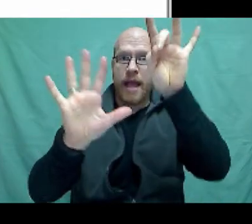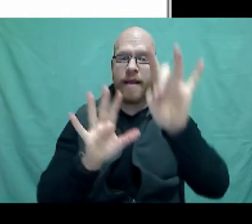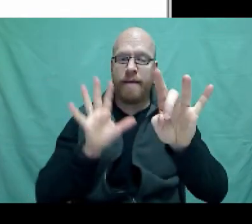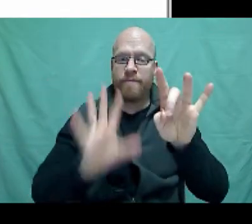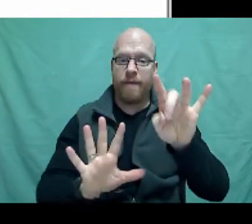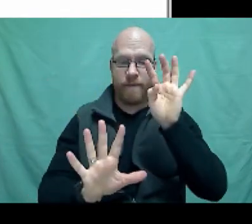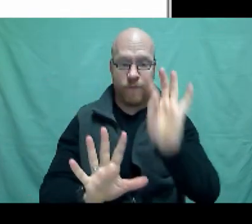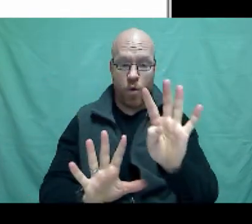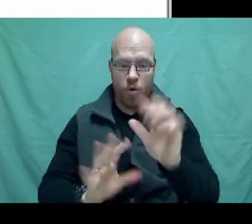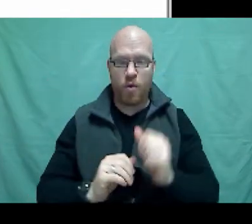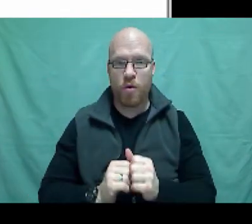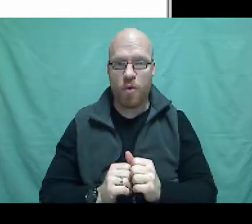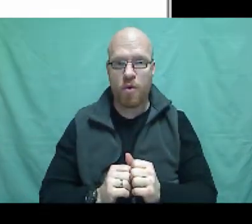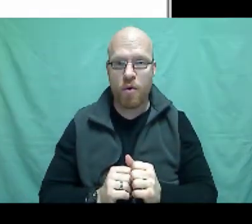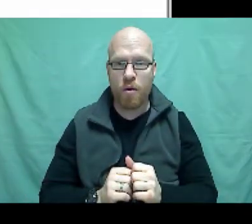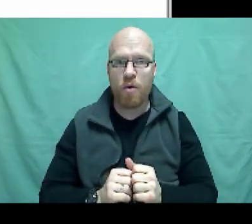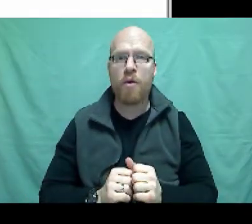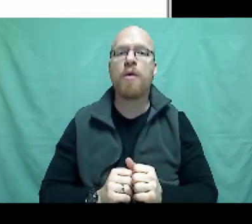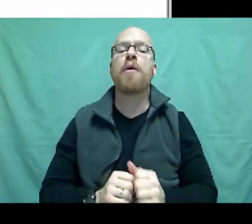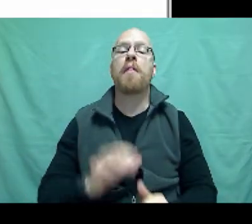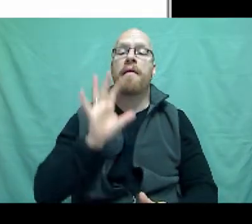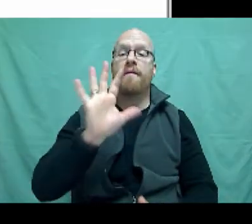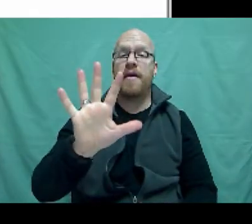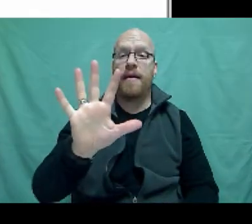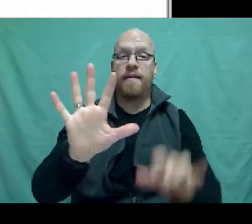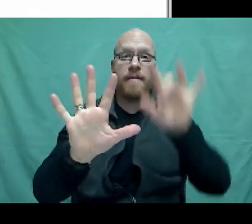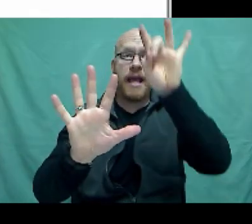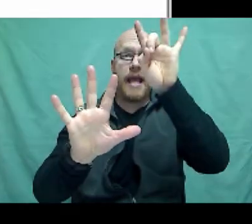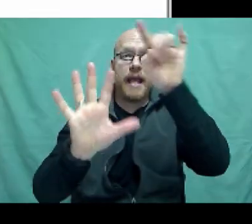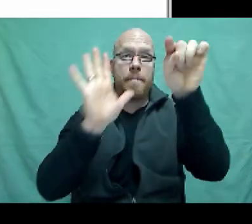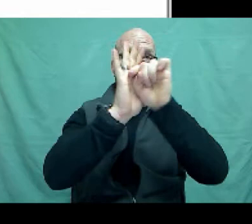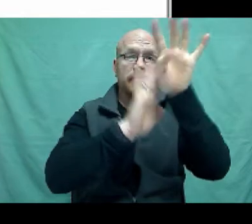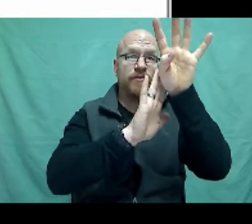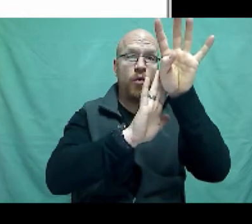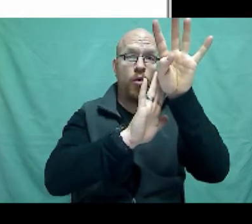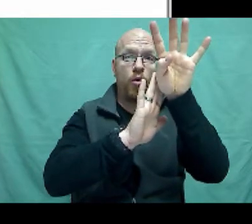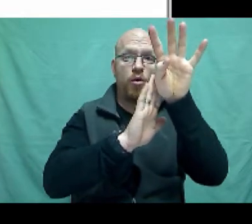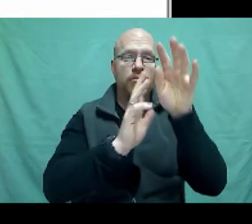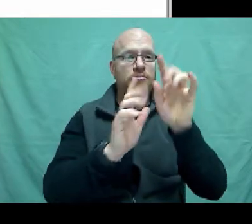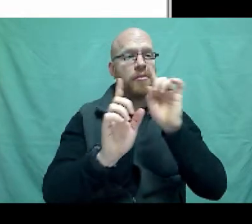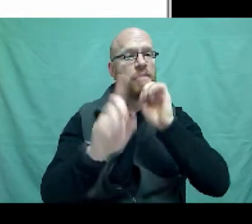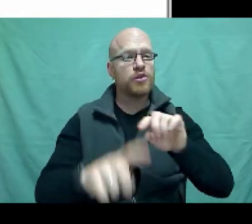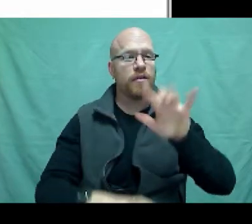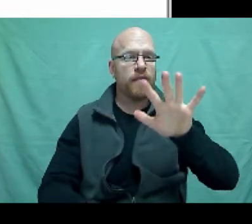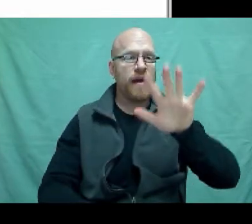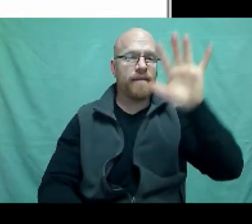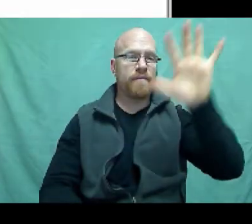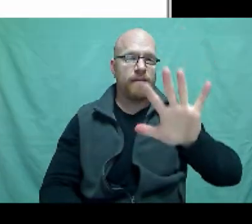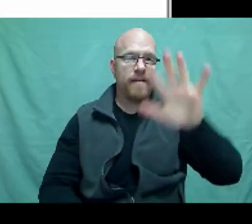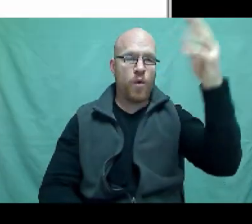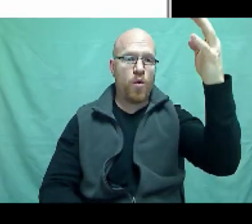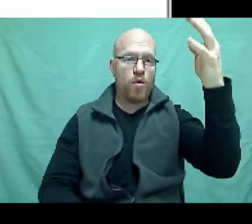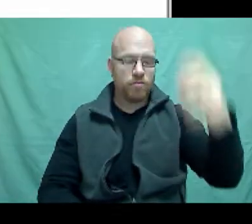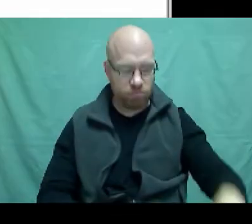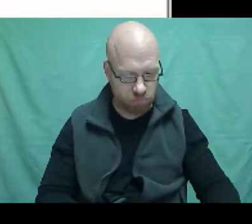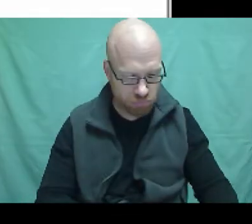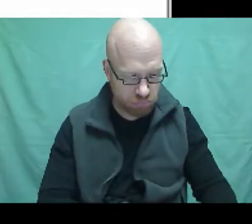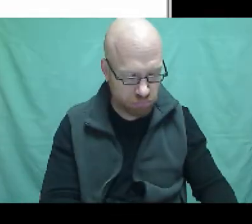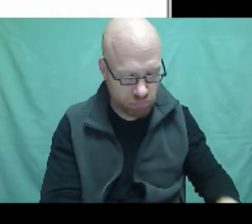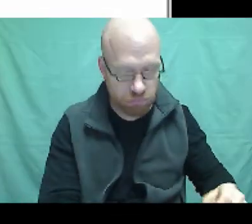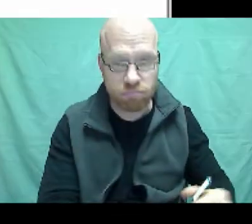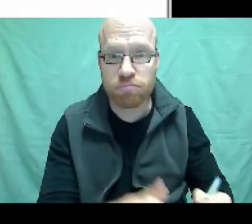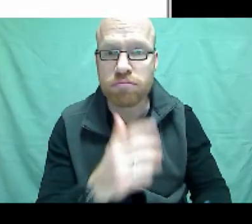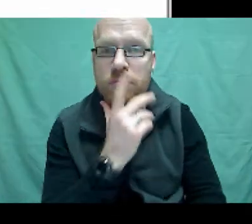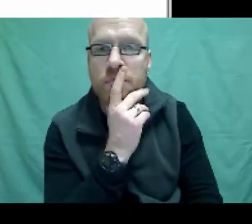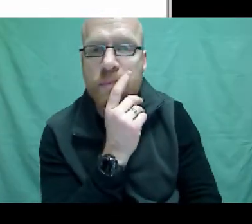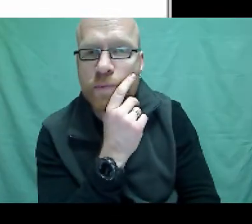These are examples. We have 5 8 over 5 to the 8 over 5 to the 4. Now we